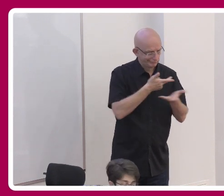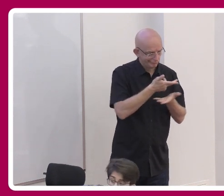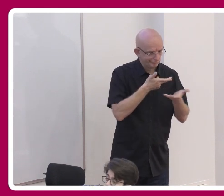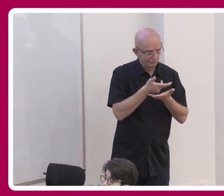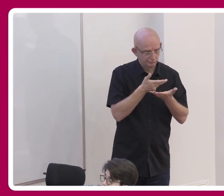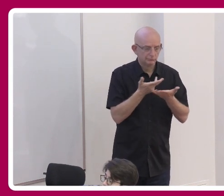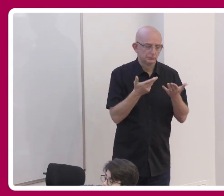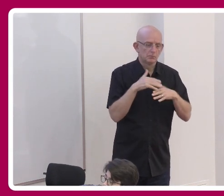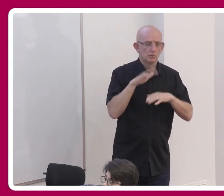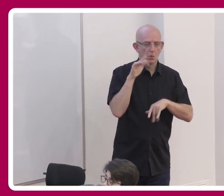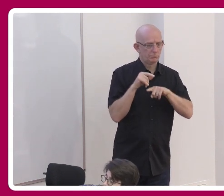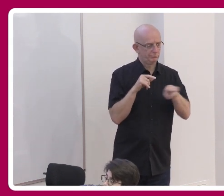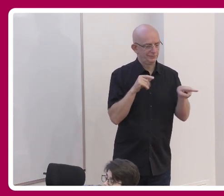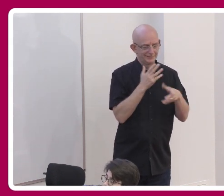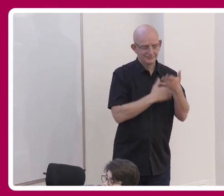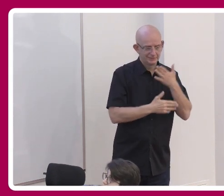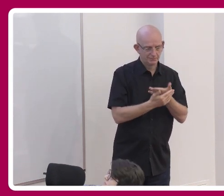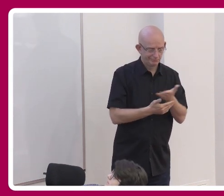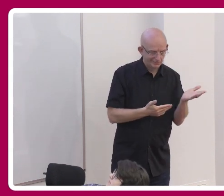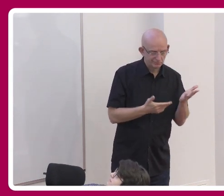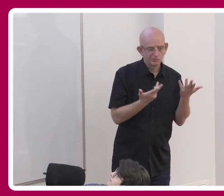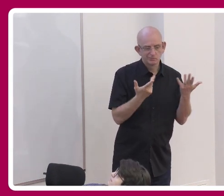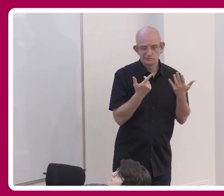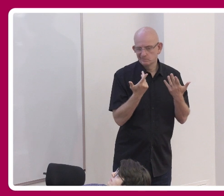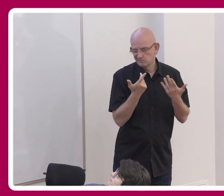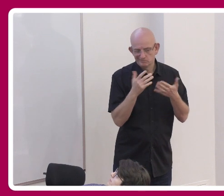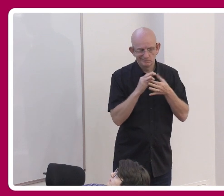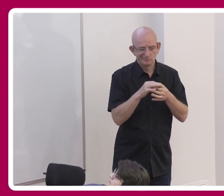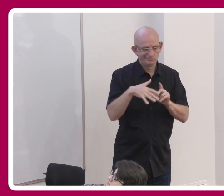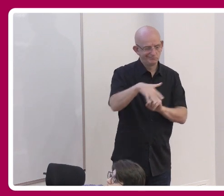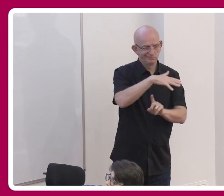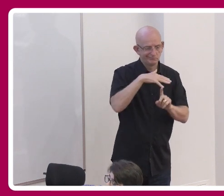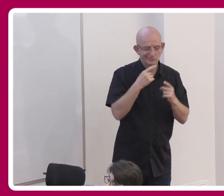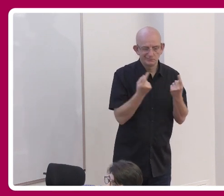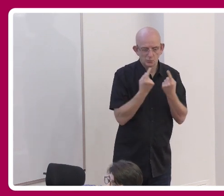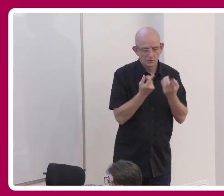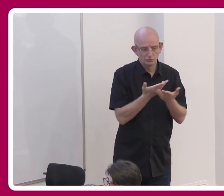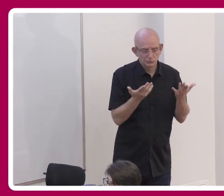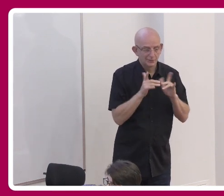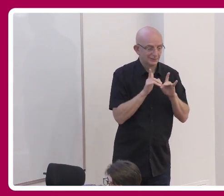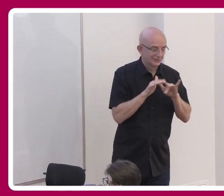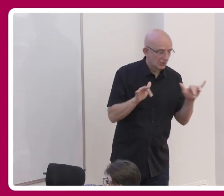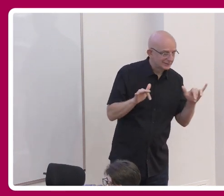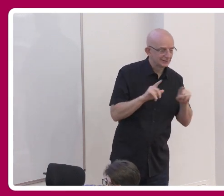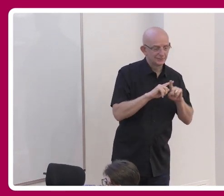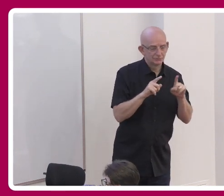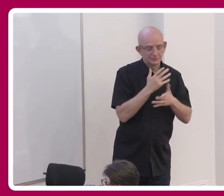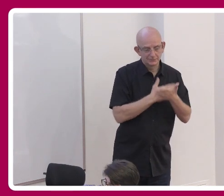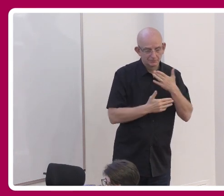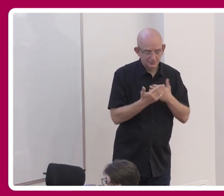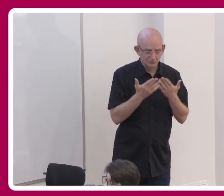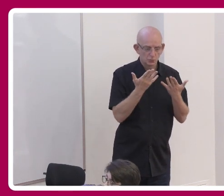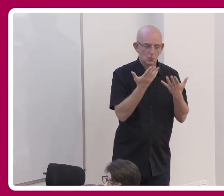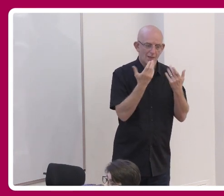disability. Then there's reviewing laws and policies, reviewing state programs, including budgetary allocations, depending on the